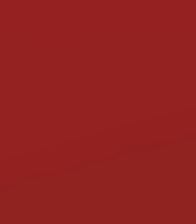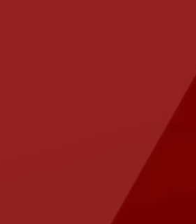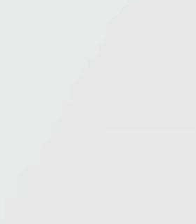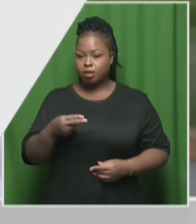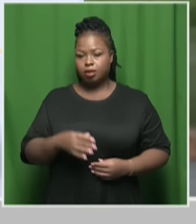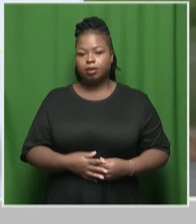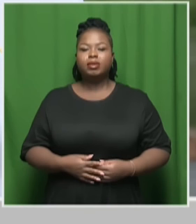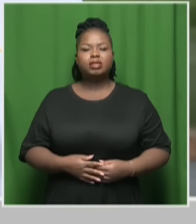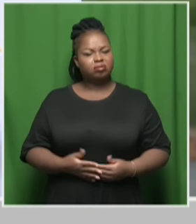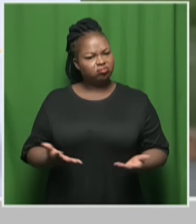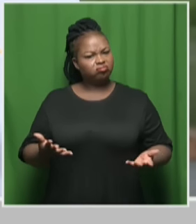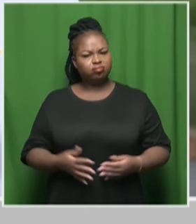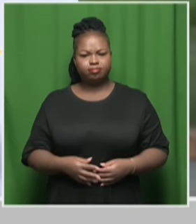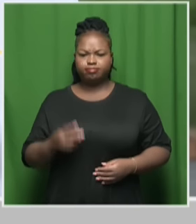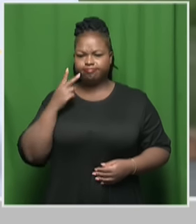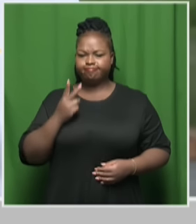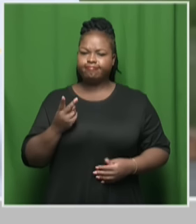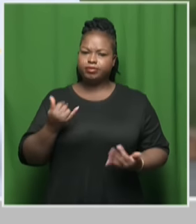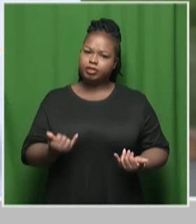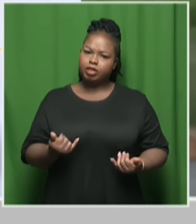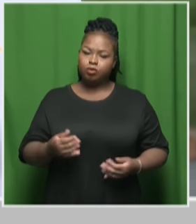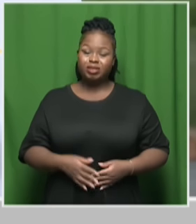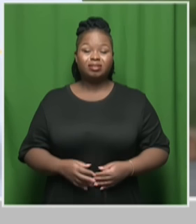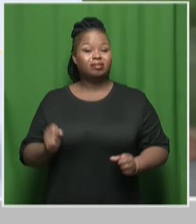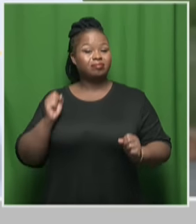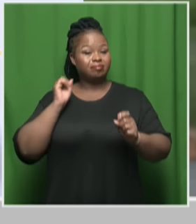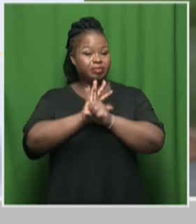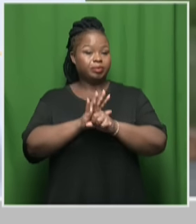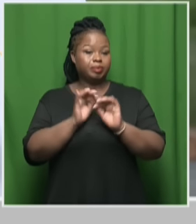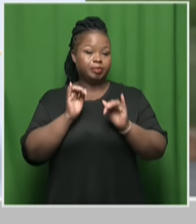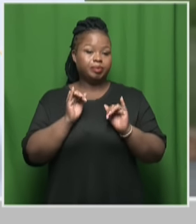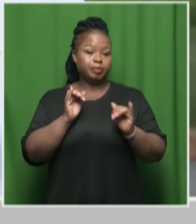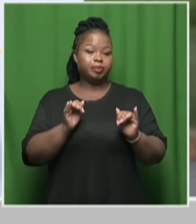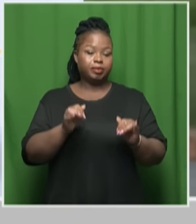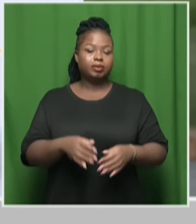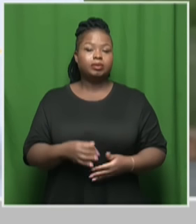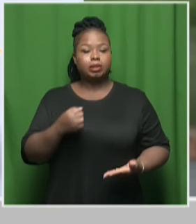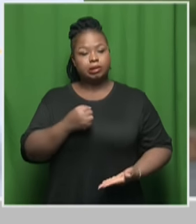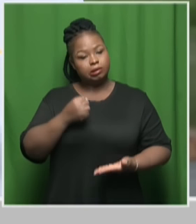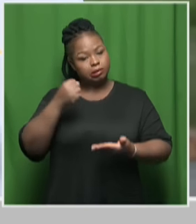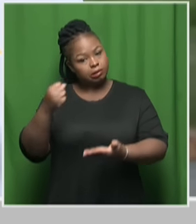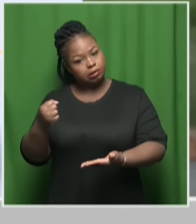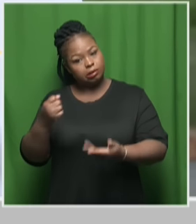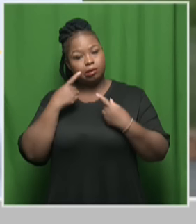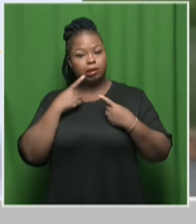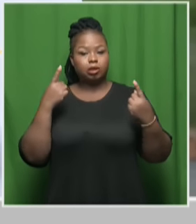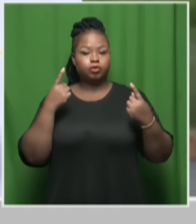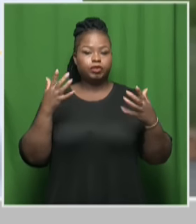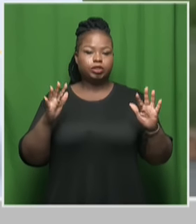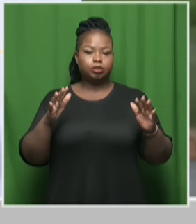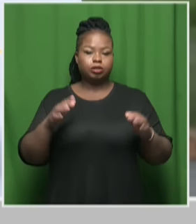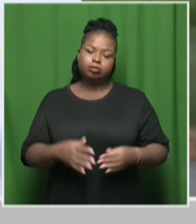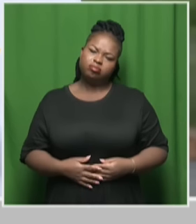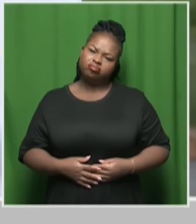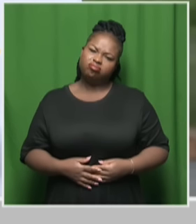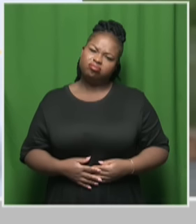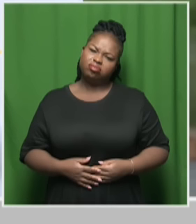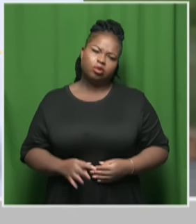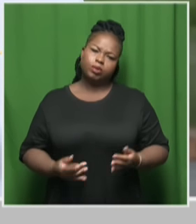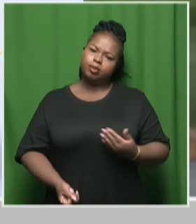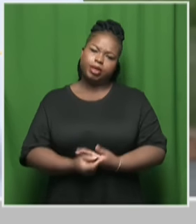you. I mean, we're obviously seeing the value chain, the impact that this has had, the relief fund that had been announced, the Kruger Relief Fund.